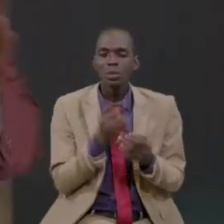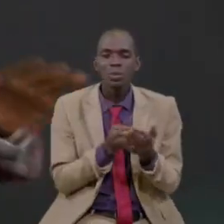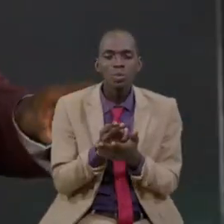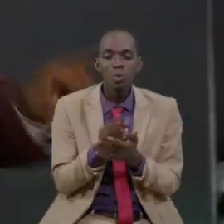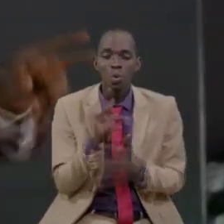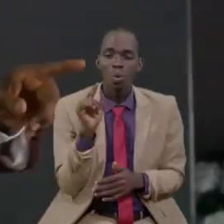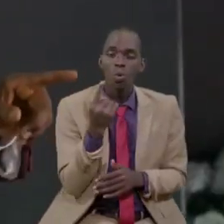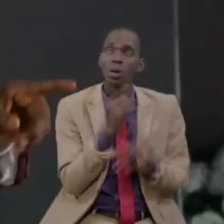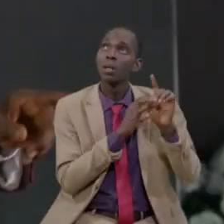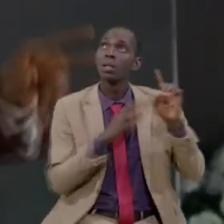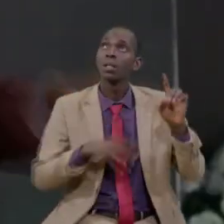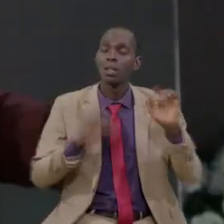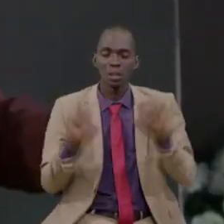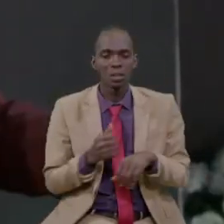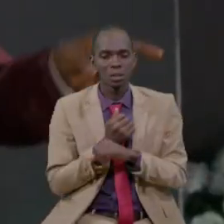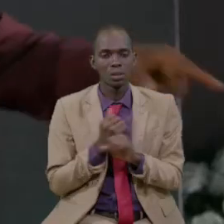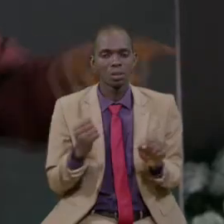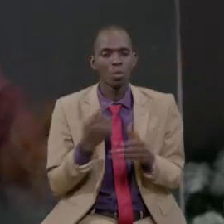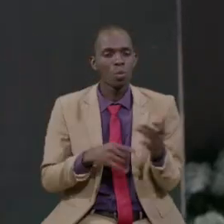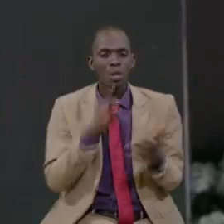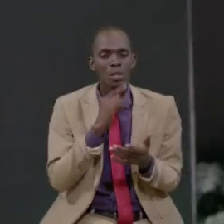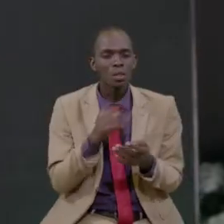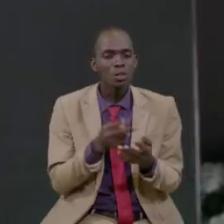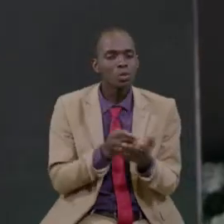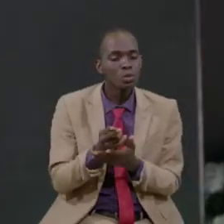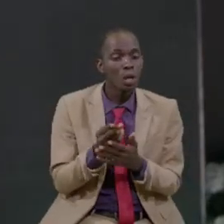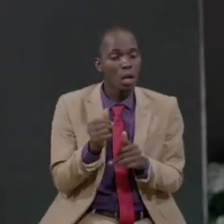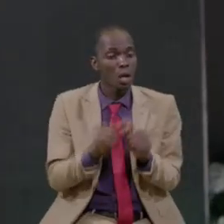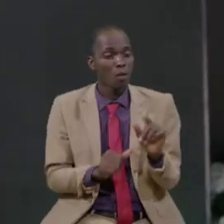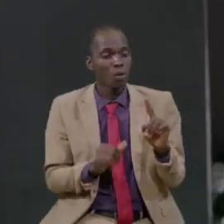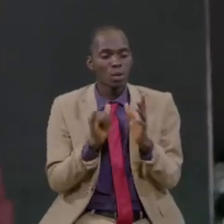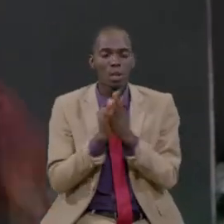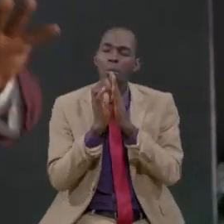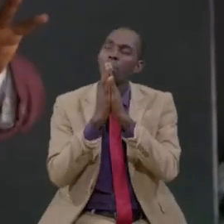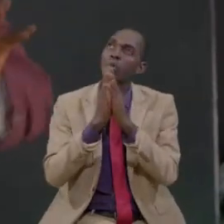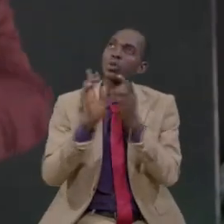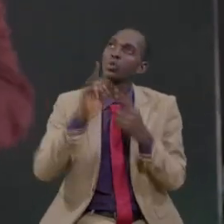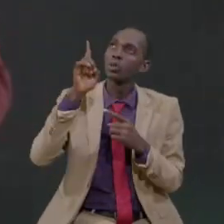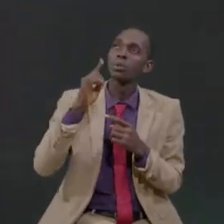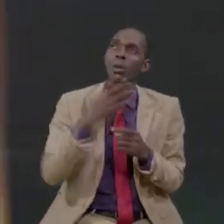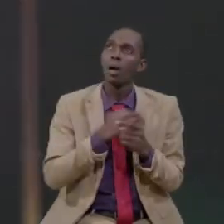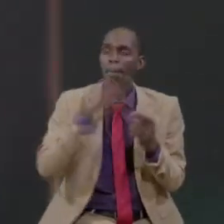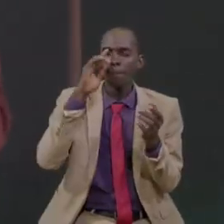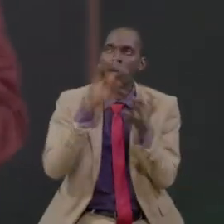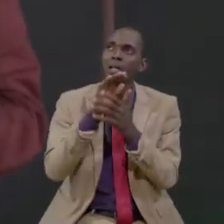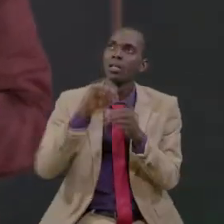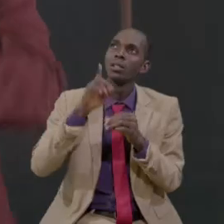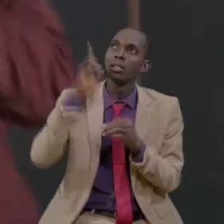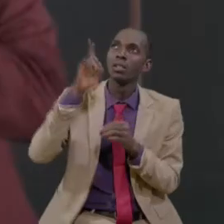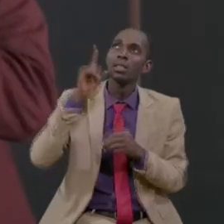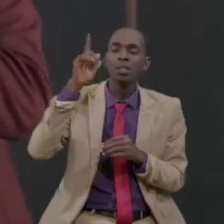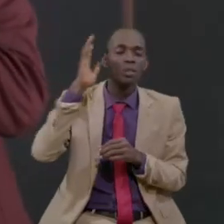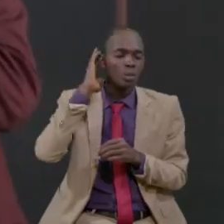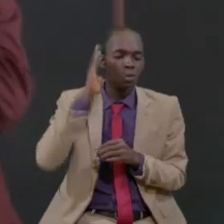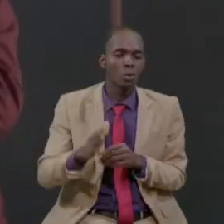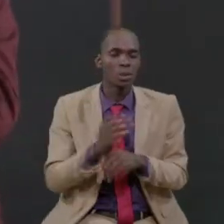the basic? Everyone who calls upon him and believes in him will be saved. He